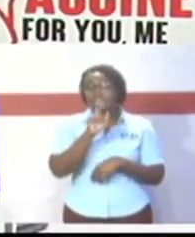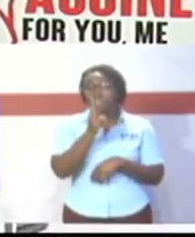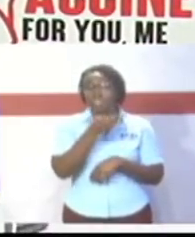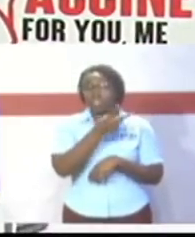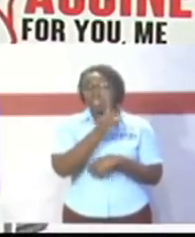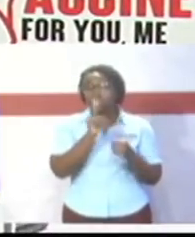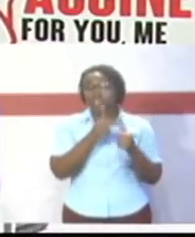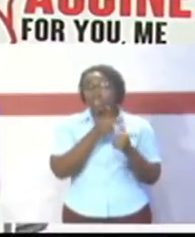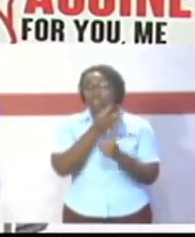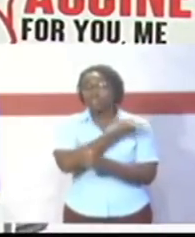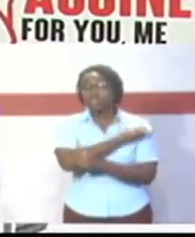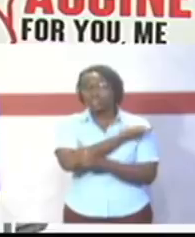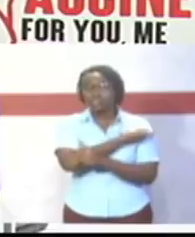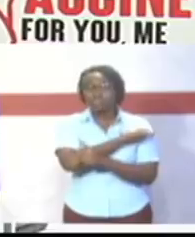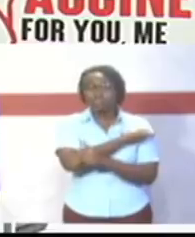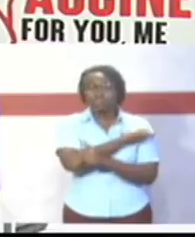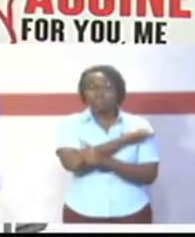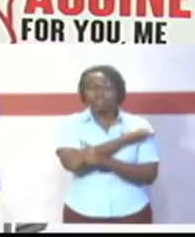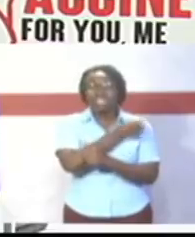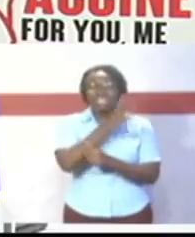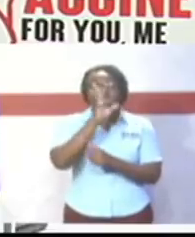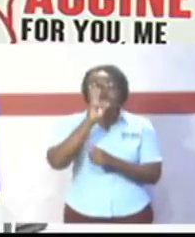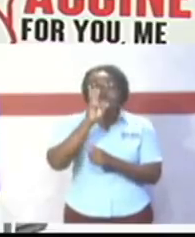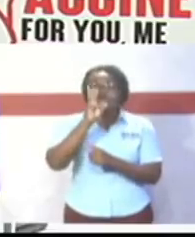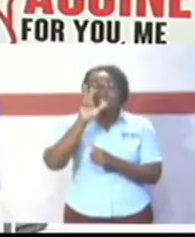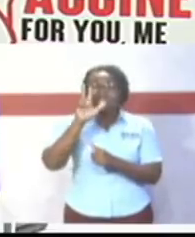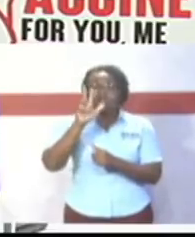fully vaccinated,